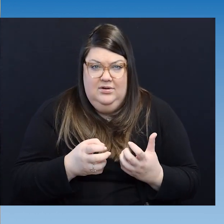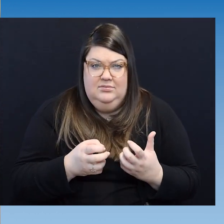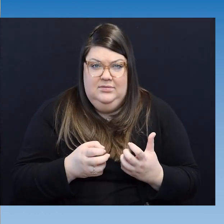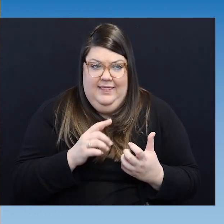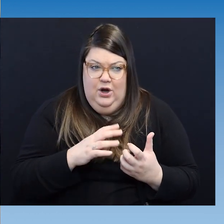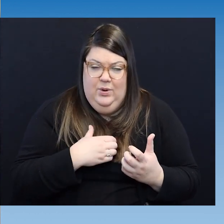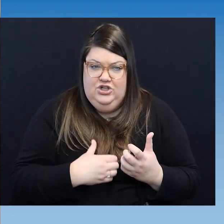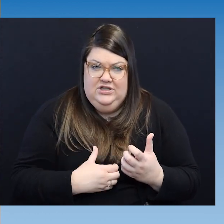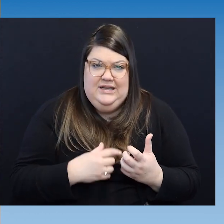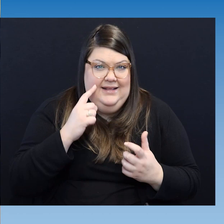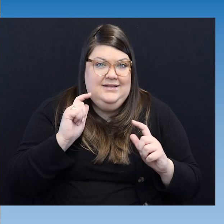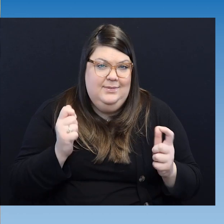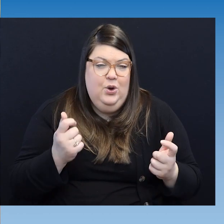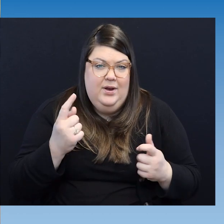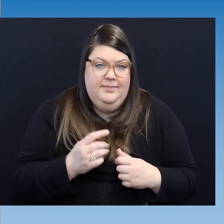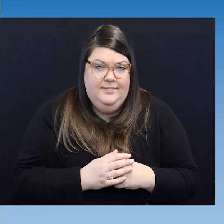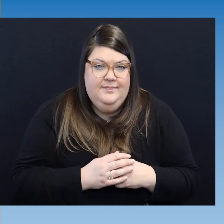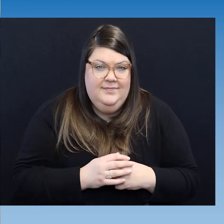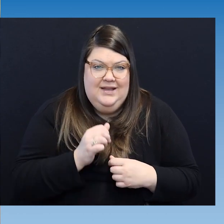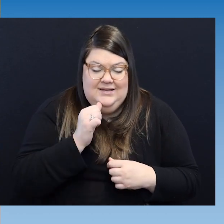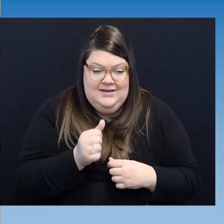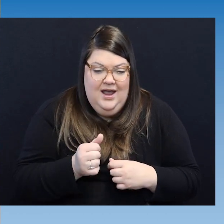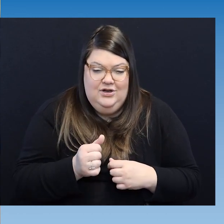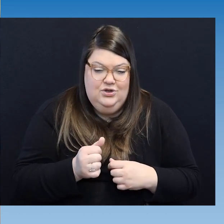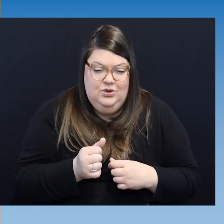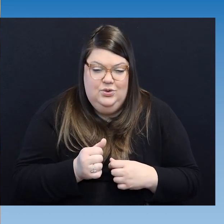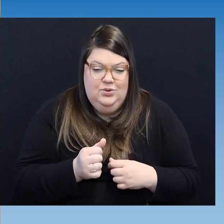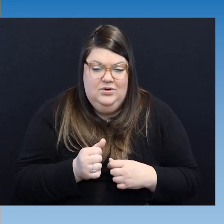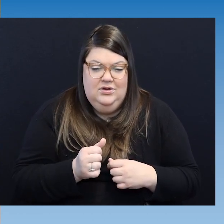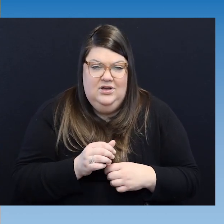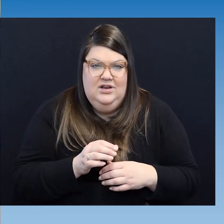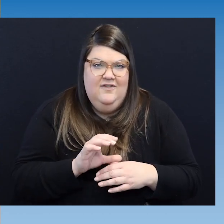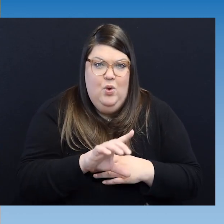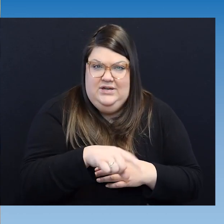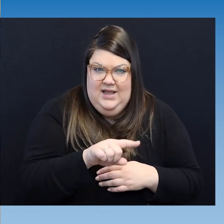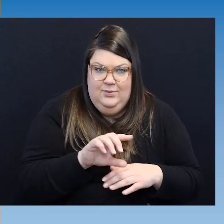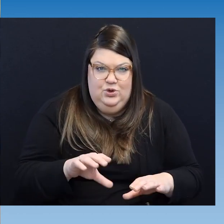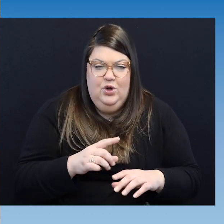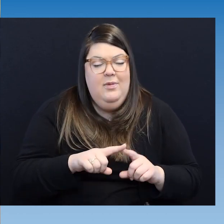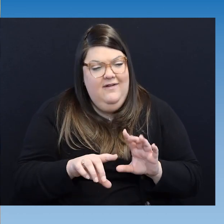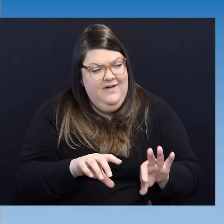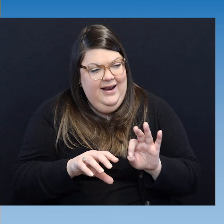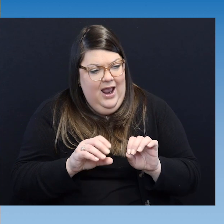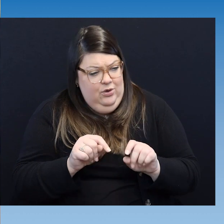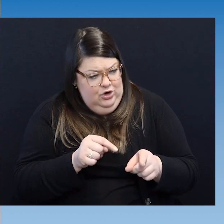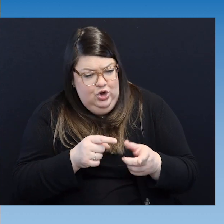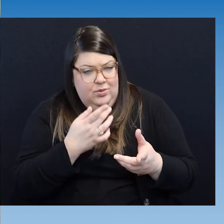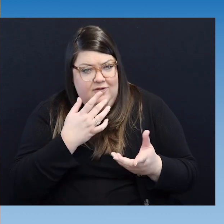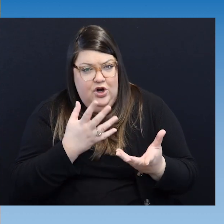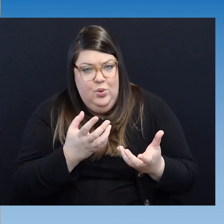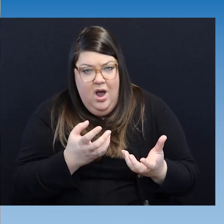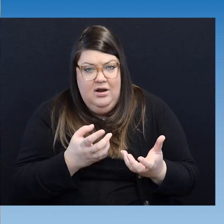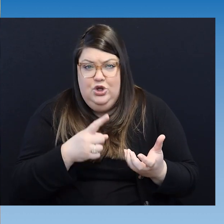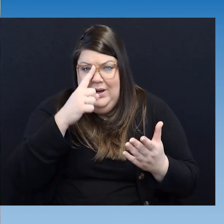I think that's a big one, is not to throw things on them, but to find out what they want. You know, what do you want? What do you